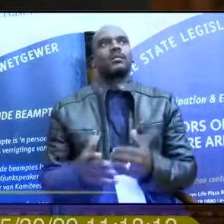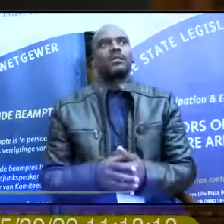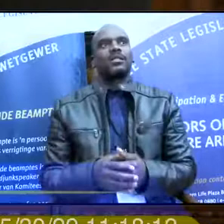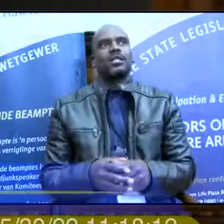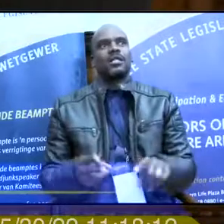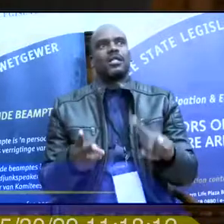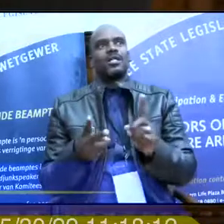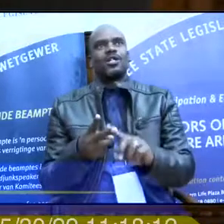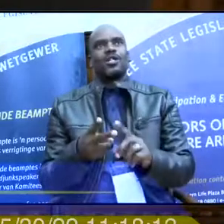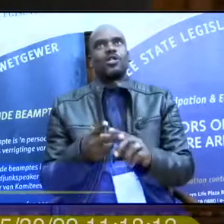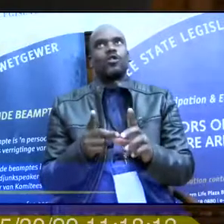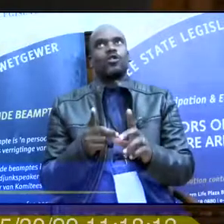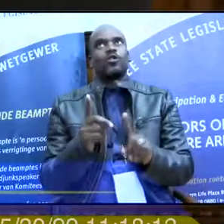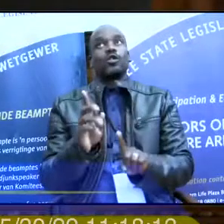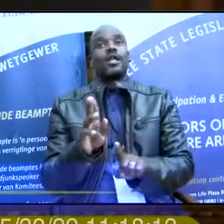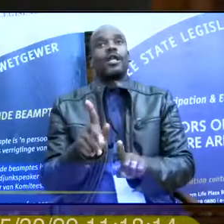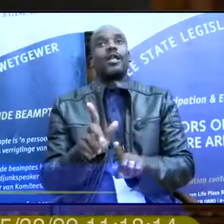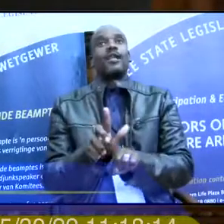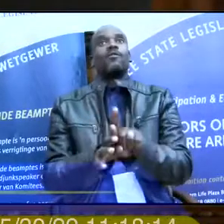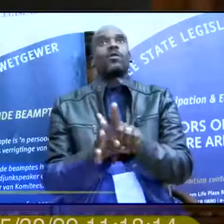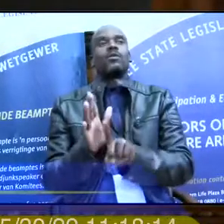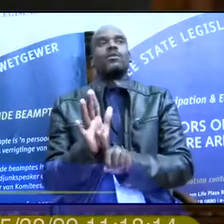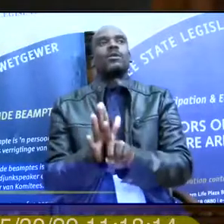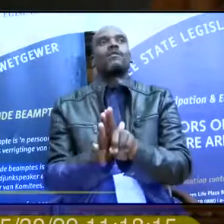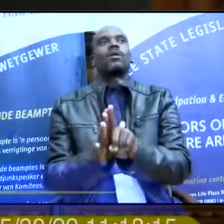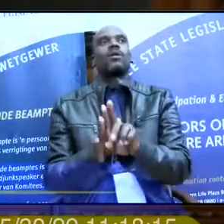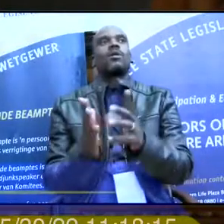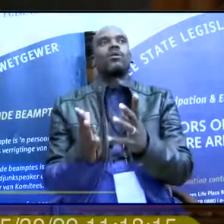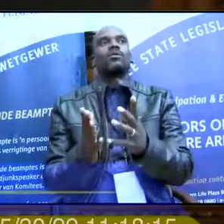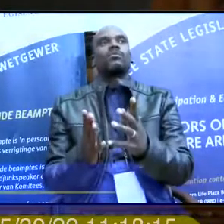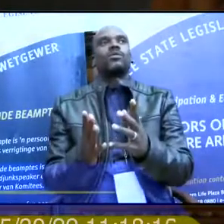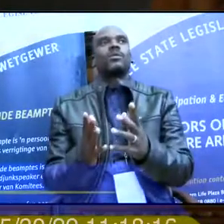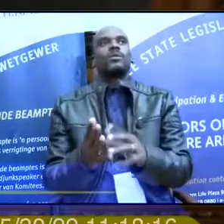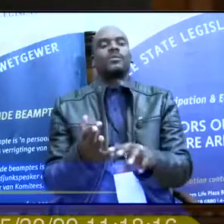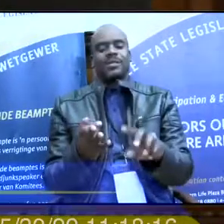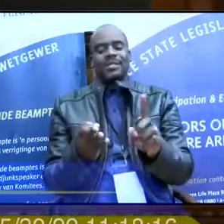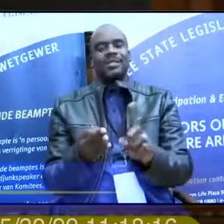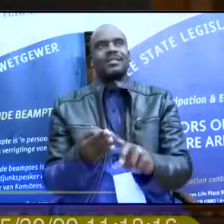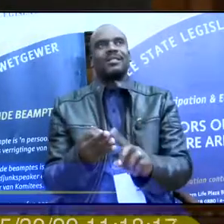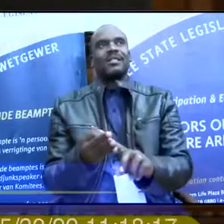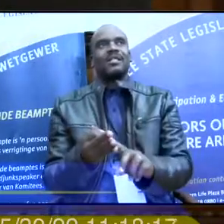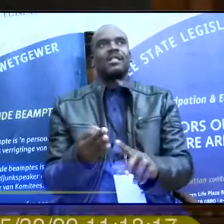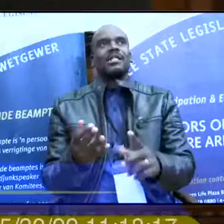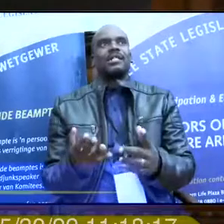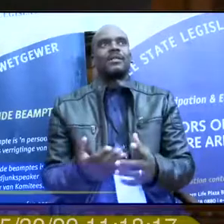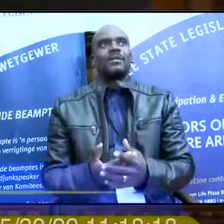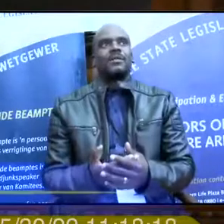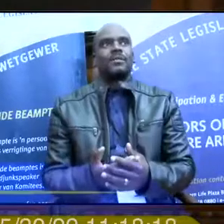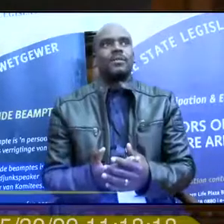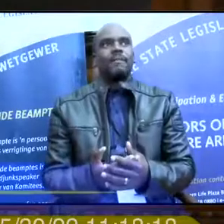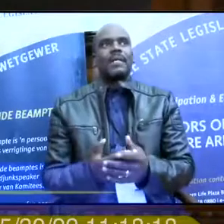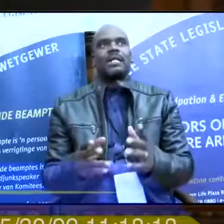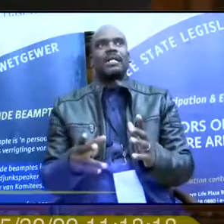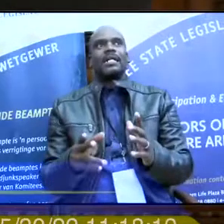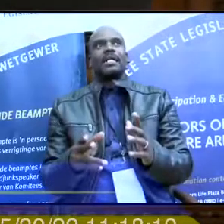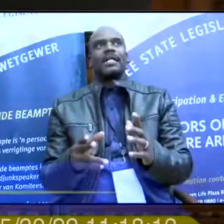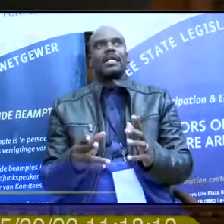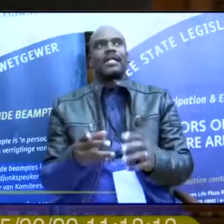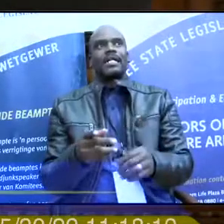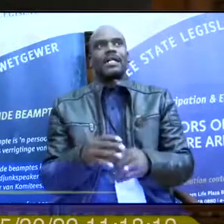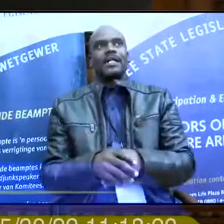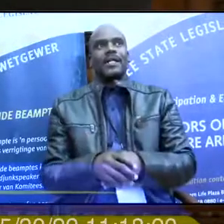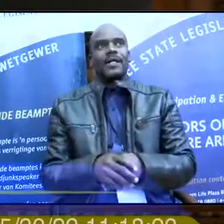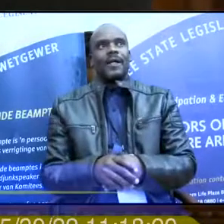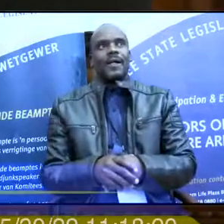to deliver projects on time and on budget and furthermore projects that are delivered within a local municipality